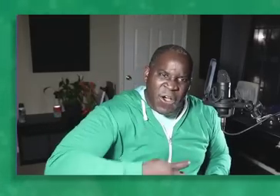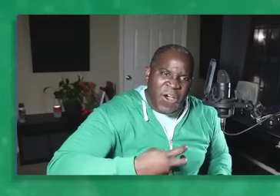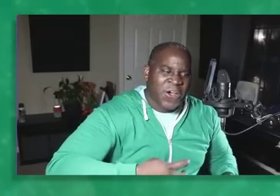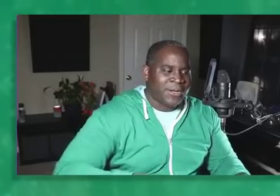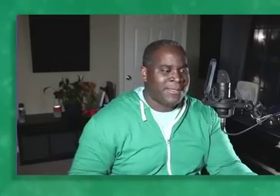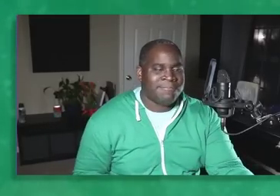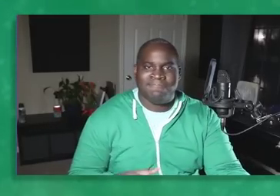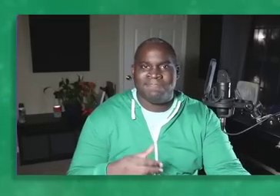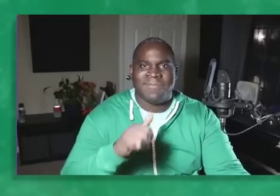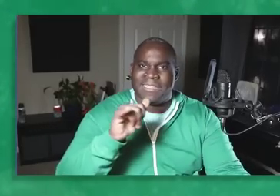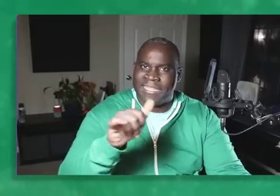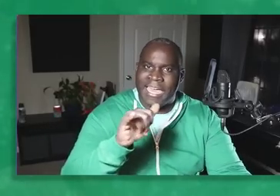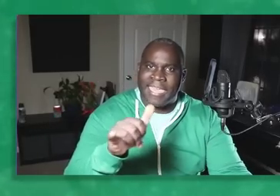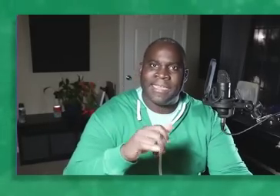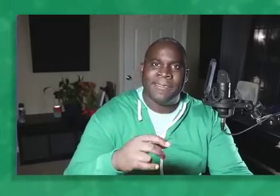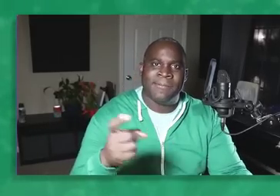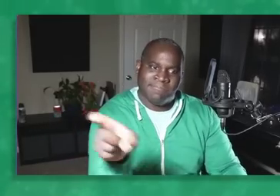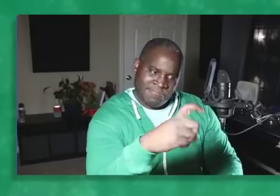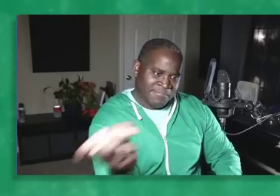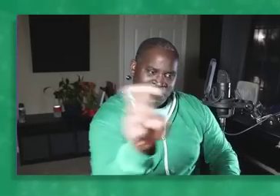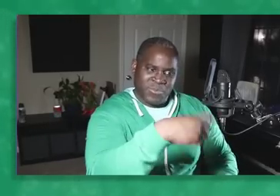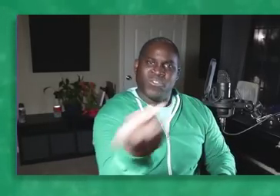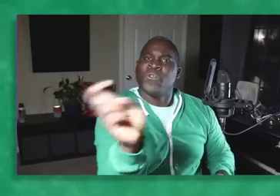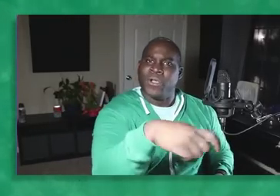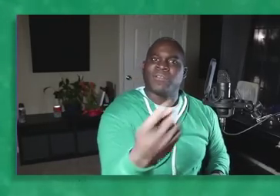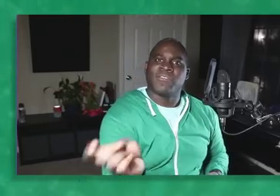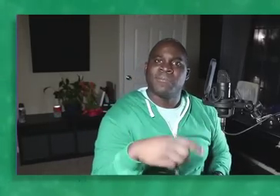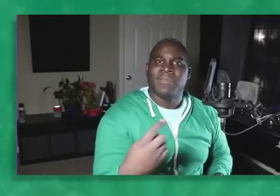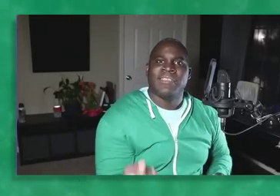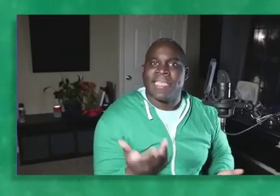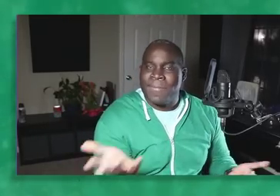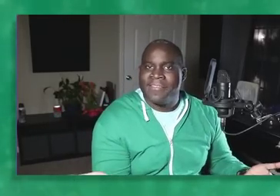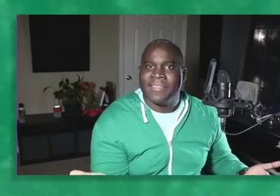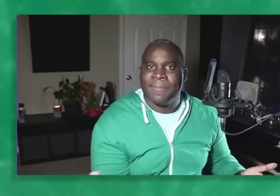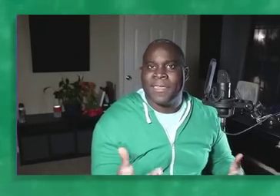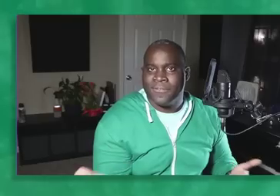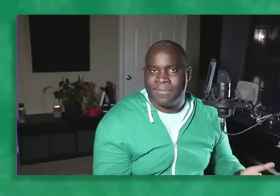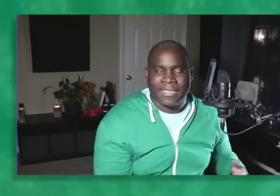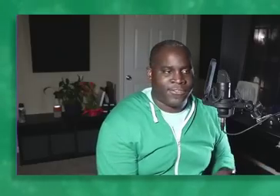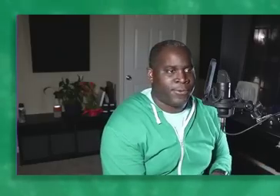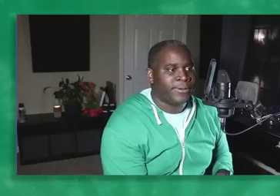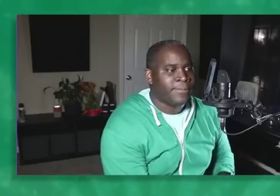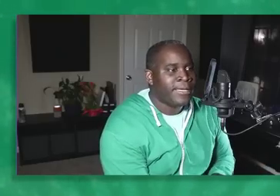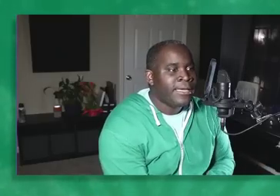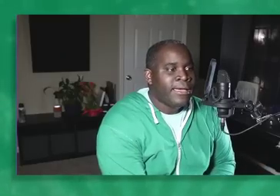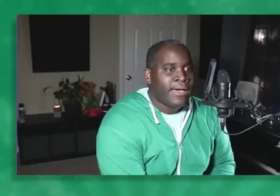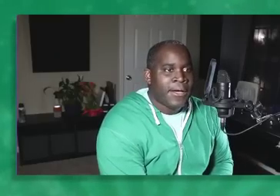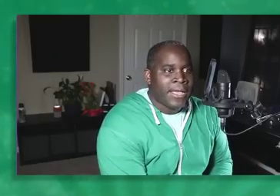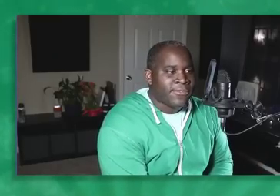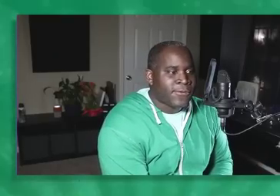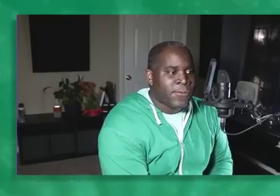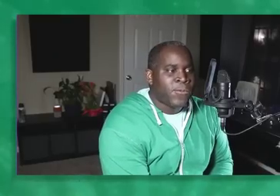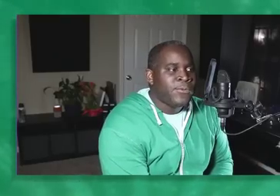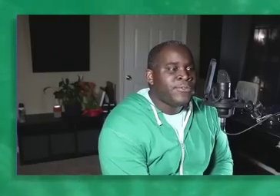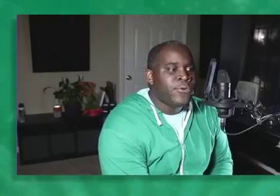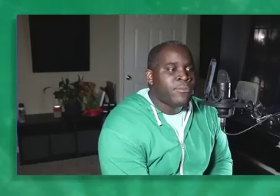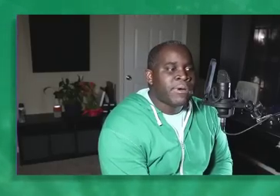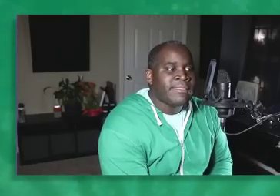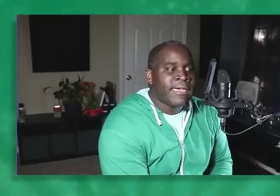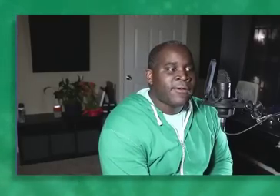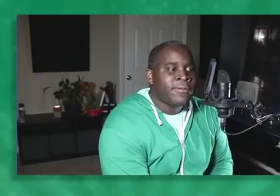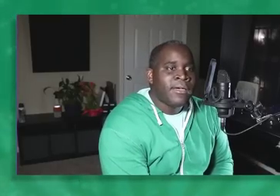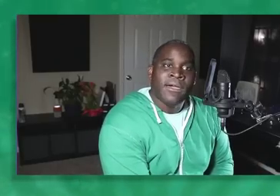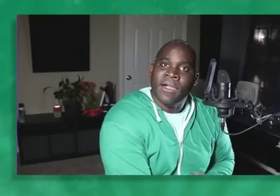is hard like swords. It's like basically metal from like a sword. All right, so we will